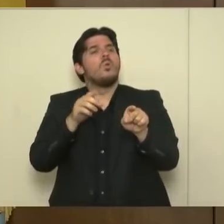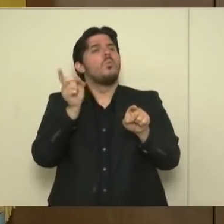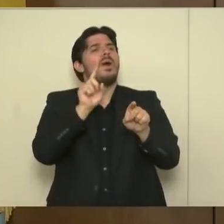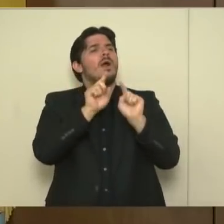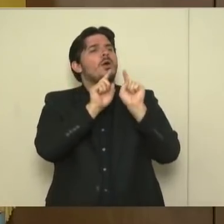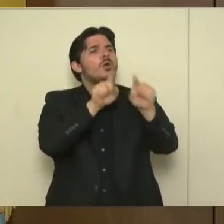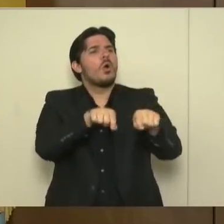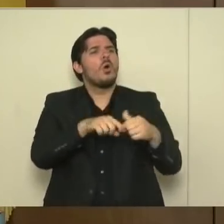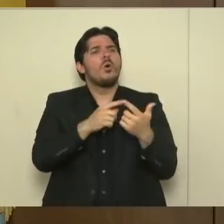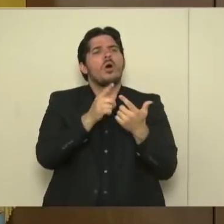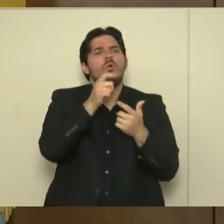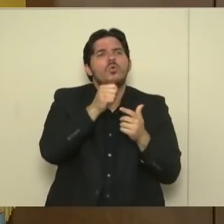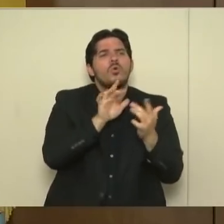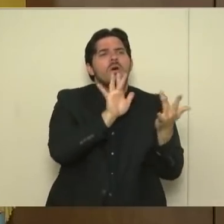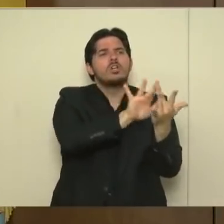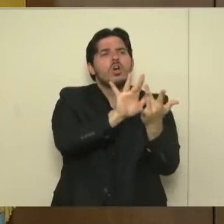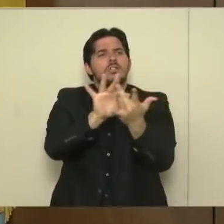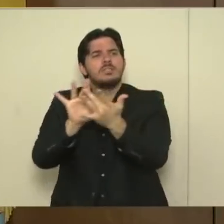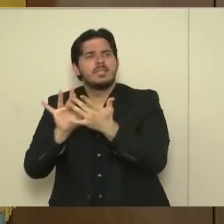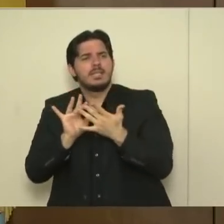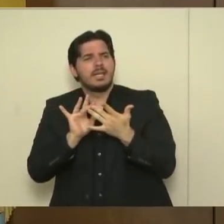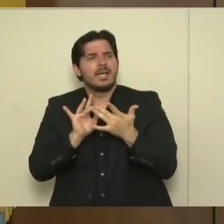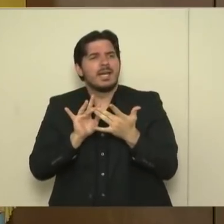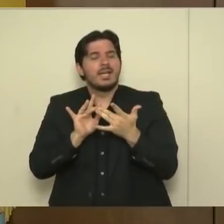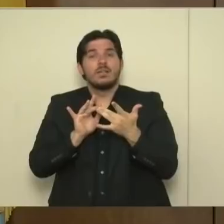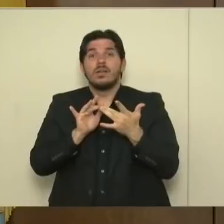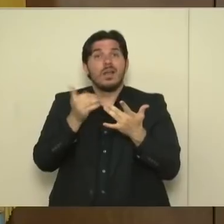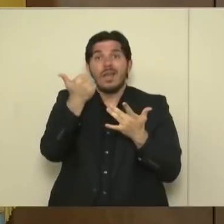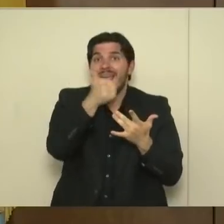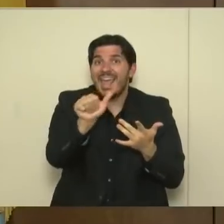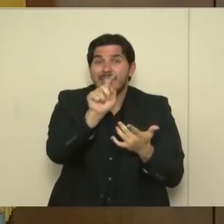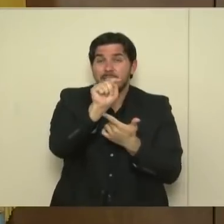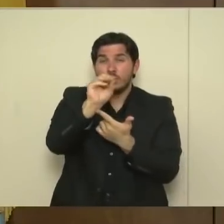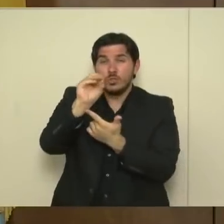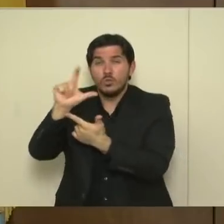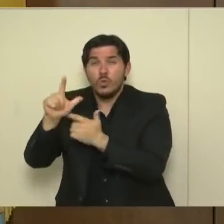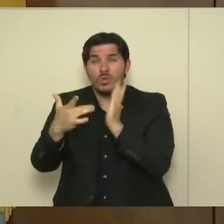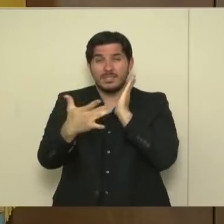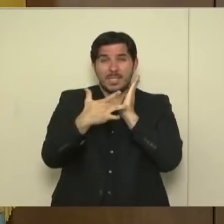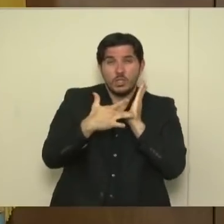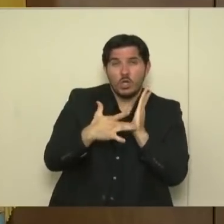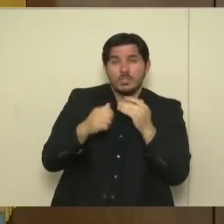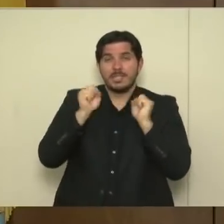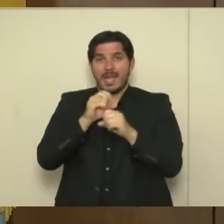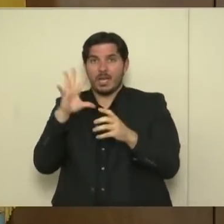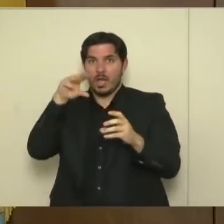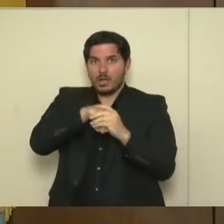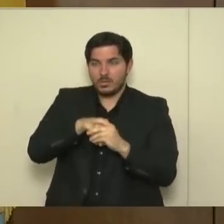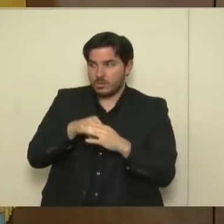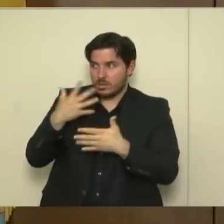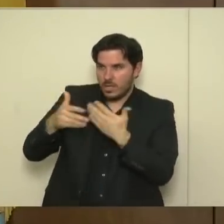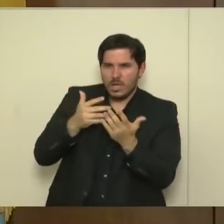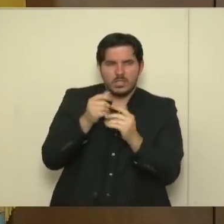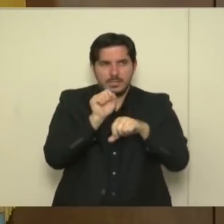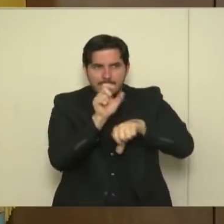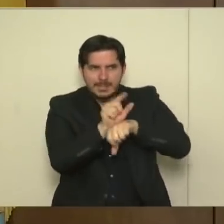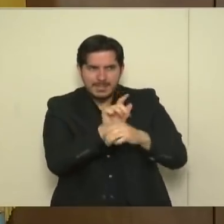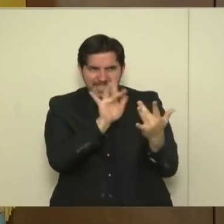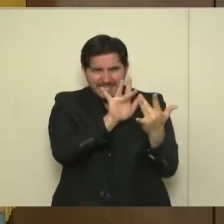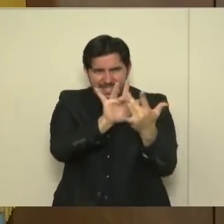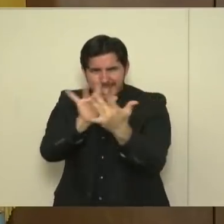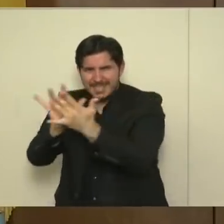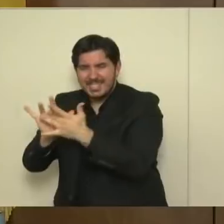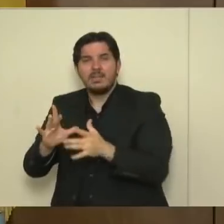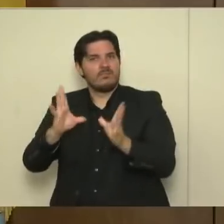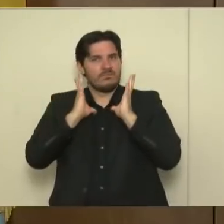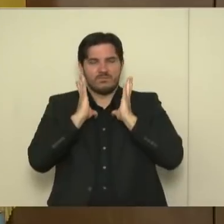a contact or an exposure can look like, then the quicker we can get folks identified, tested, and isolated if necessary. That's